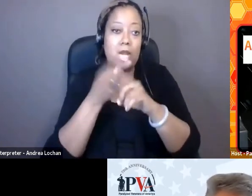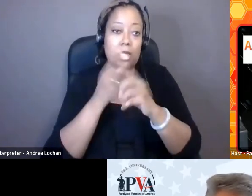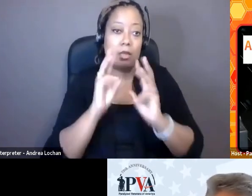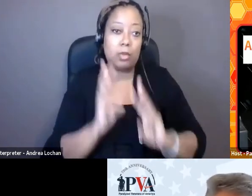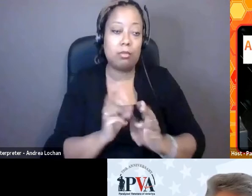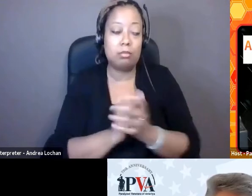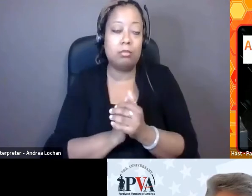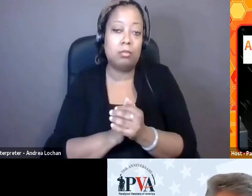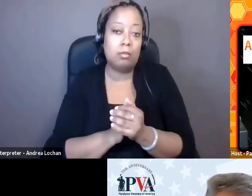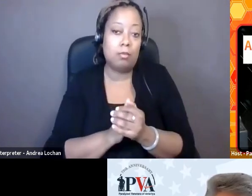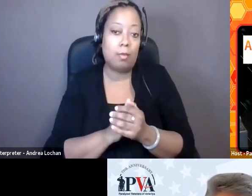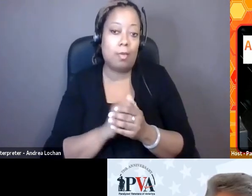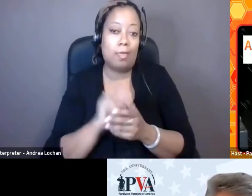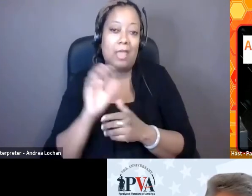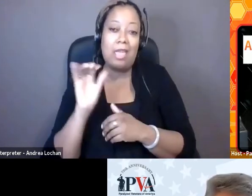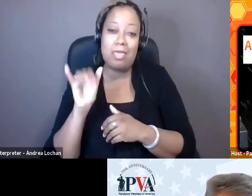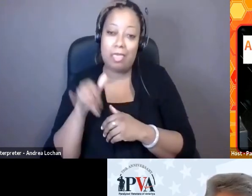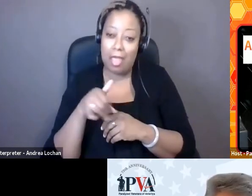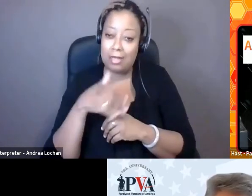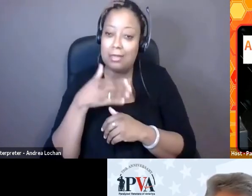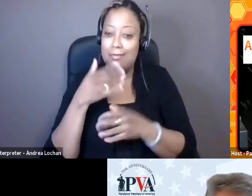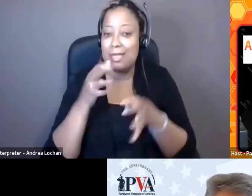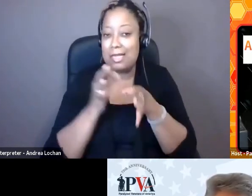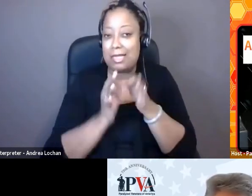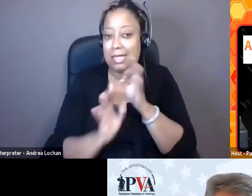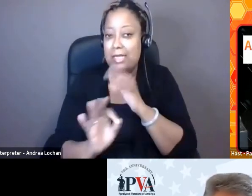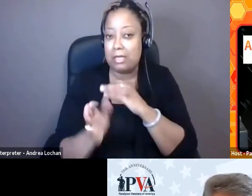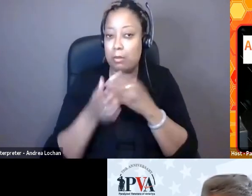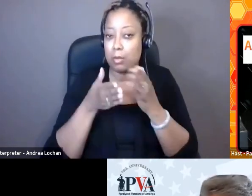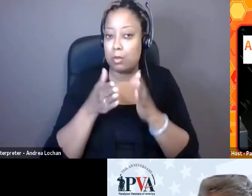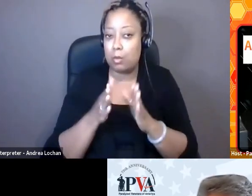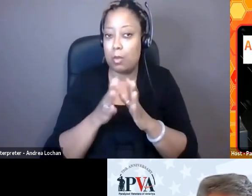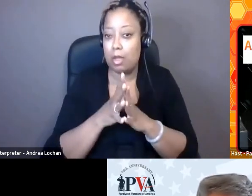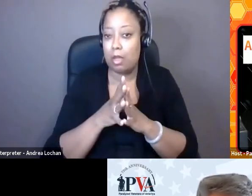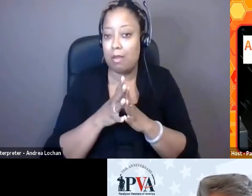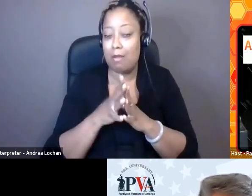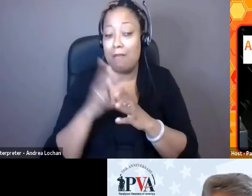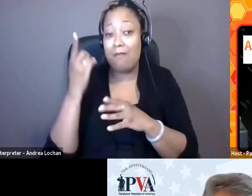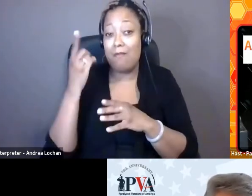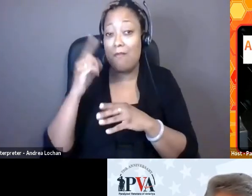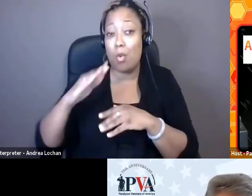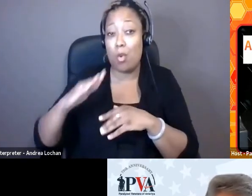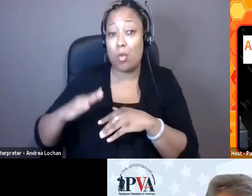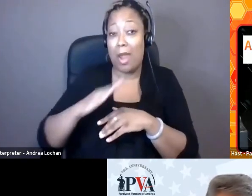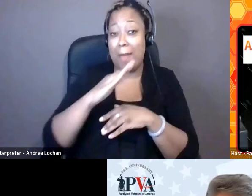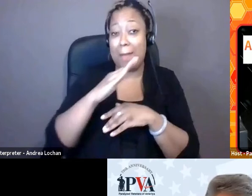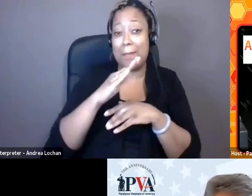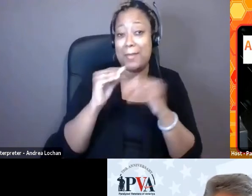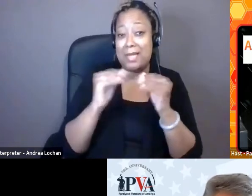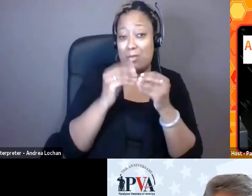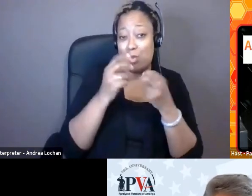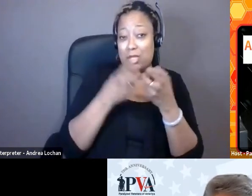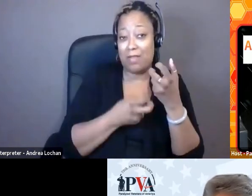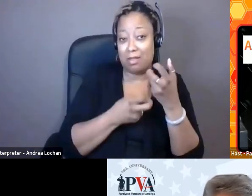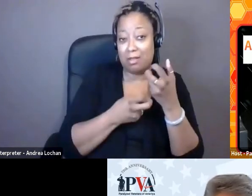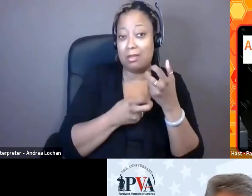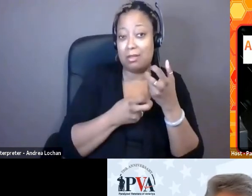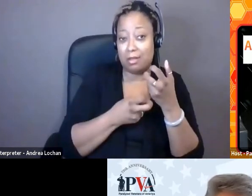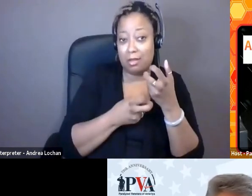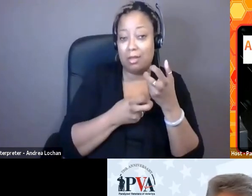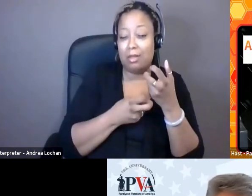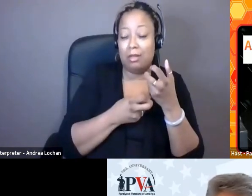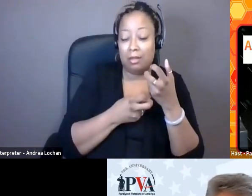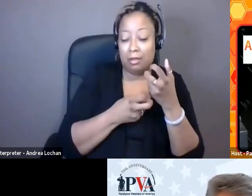That's probably the simplest way to do it. On a ramp, it gets a little more difficult, obviously, because you trying to put